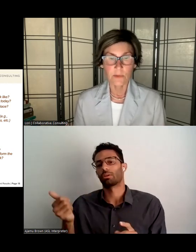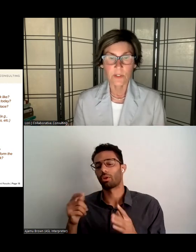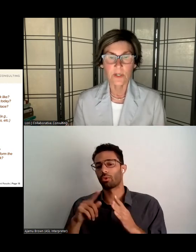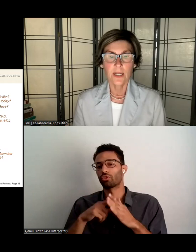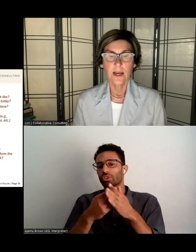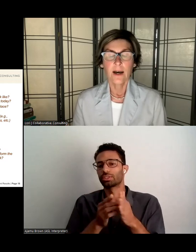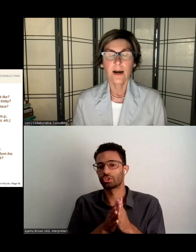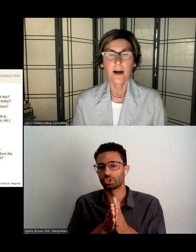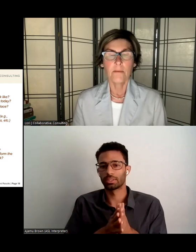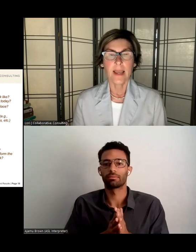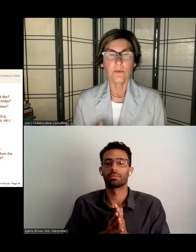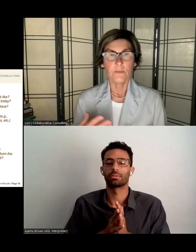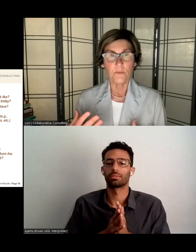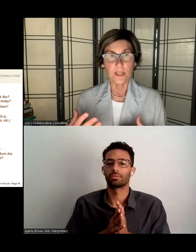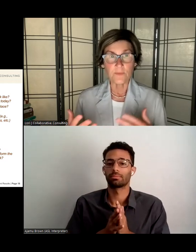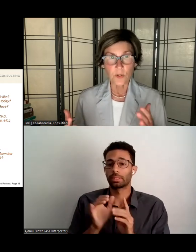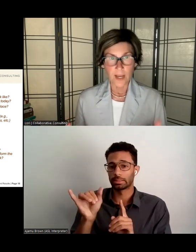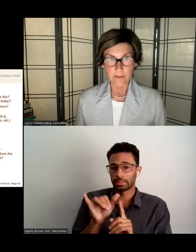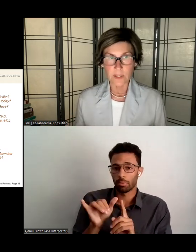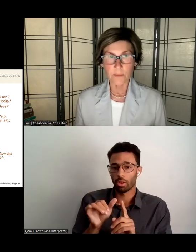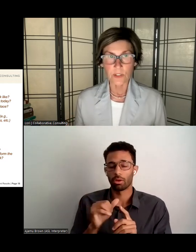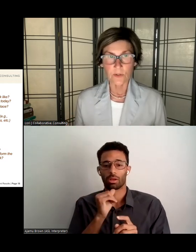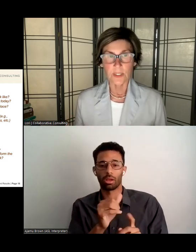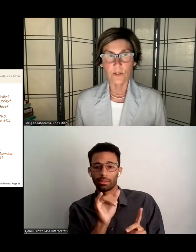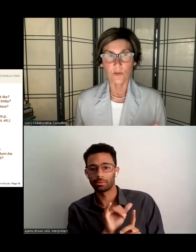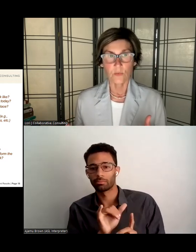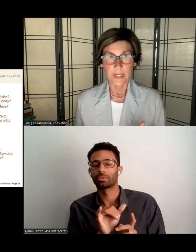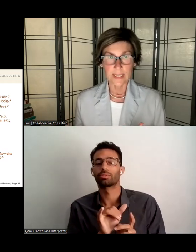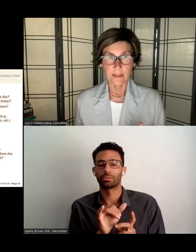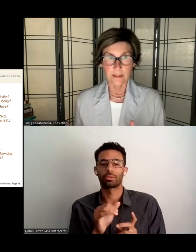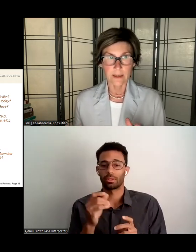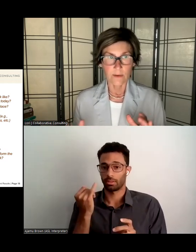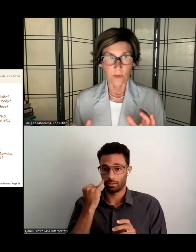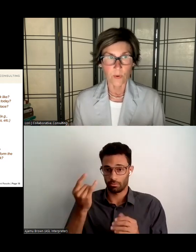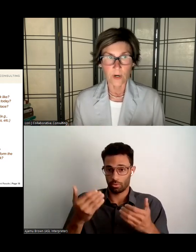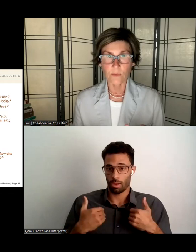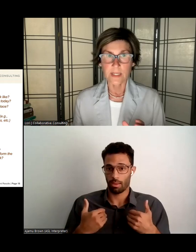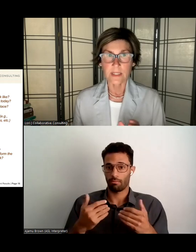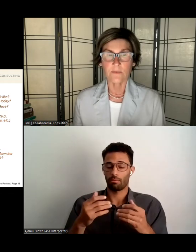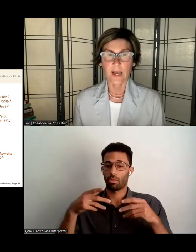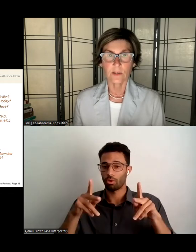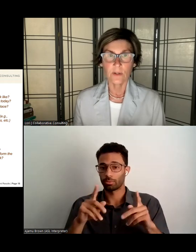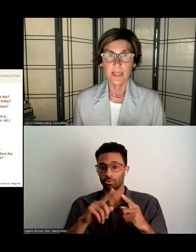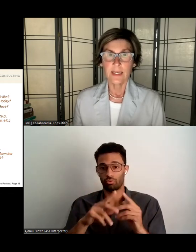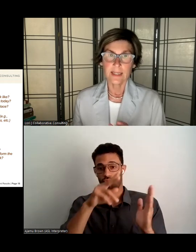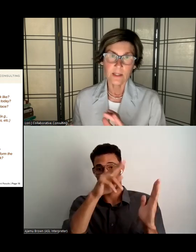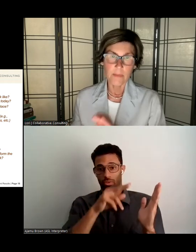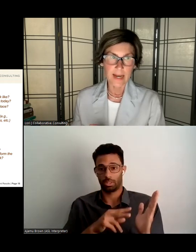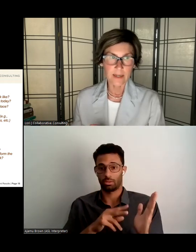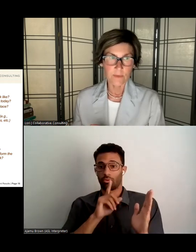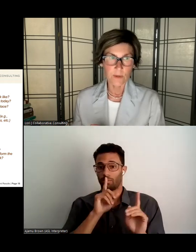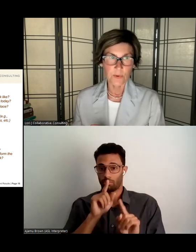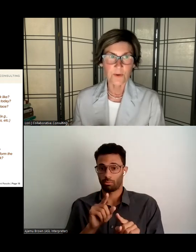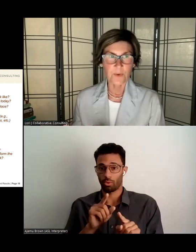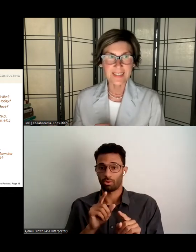not similar? And if you have an opportunity to read the report once it's final, in the